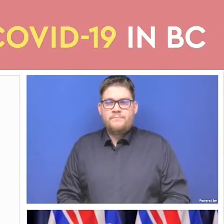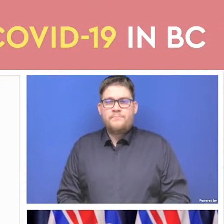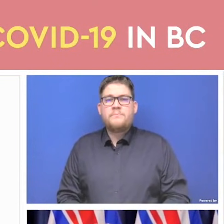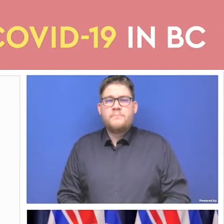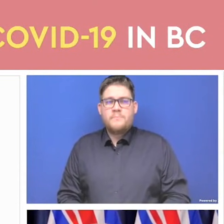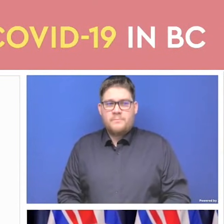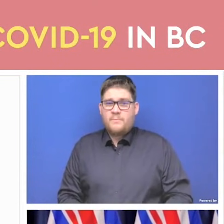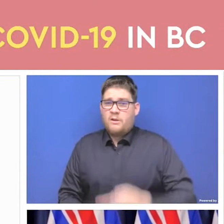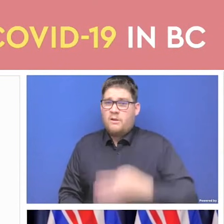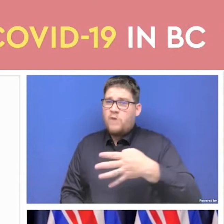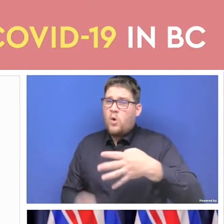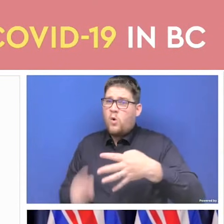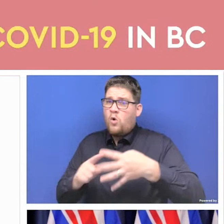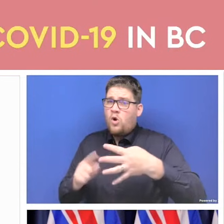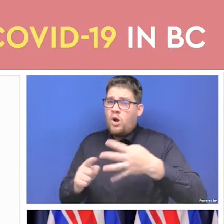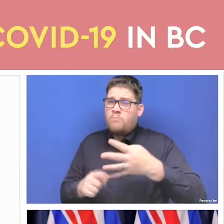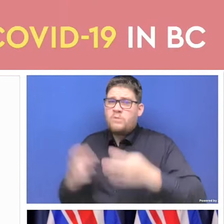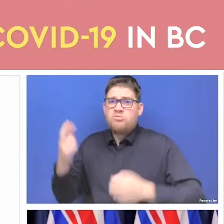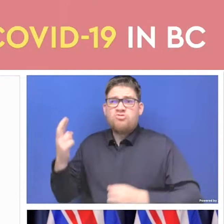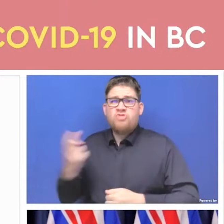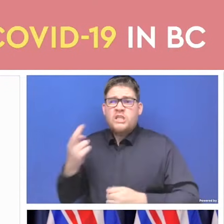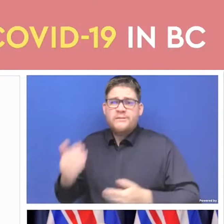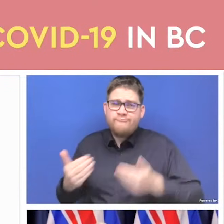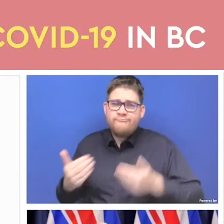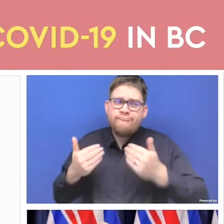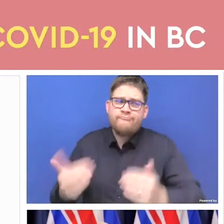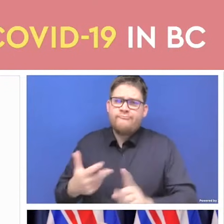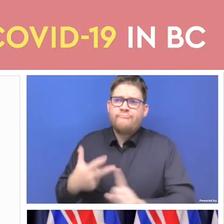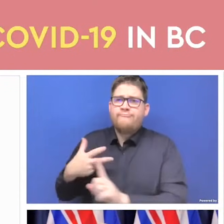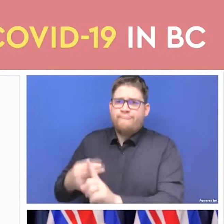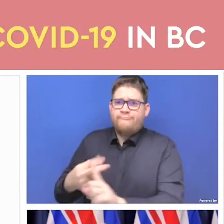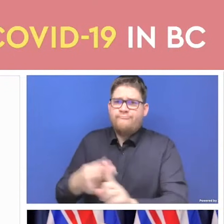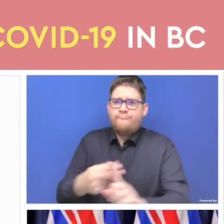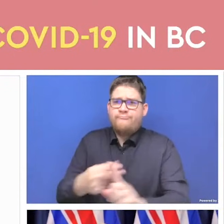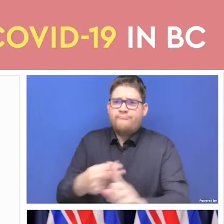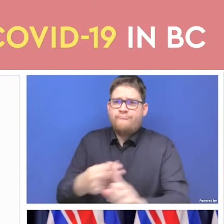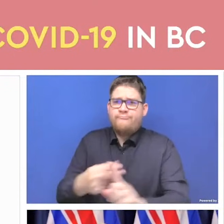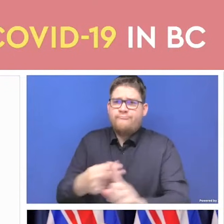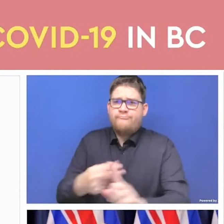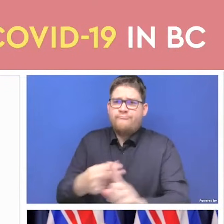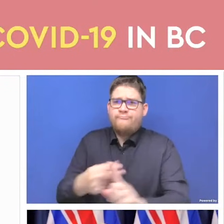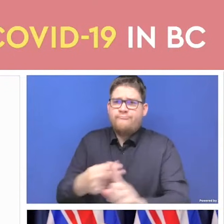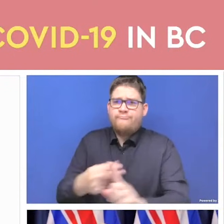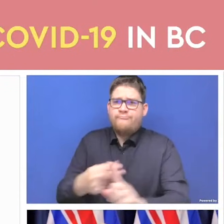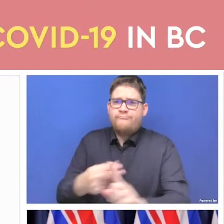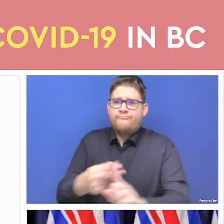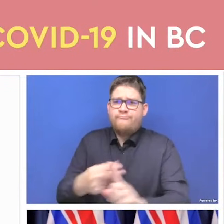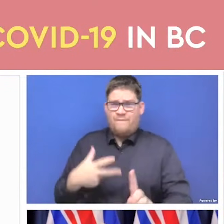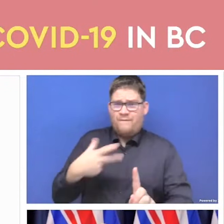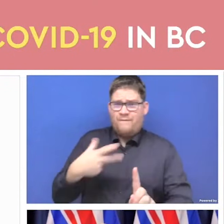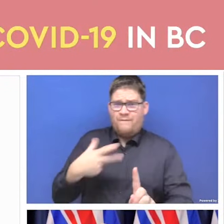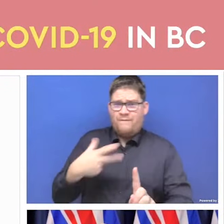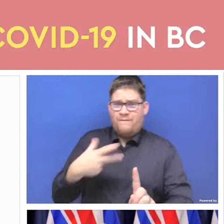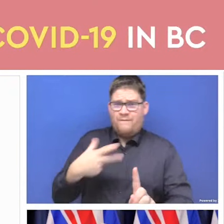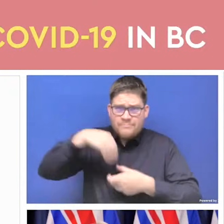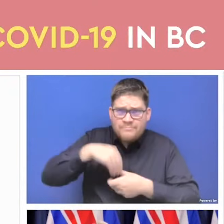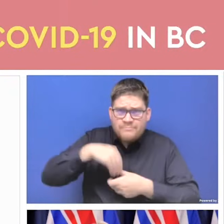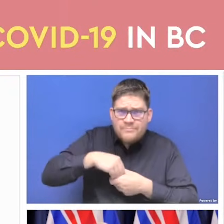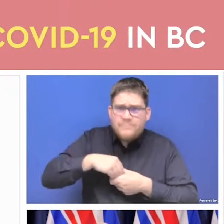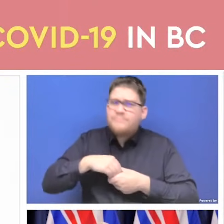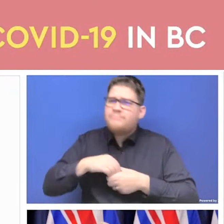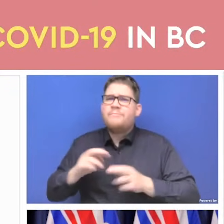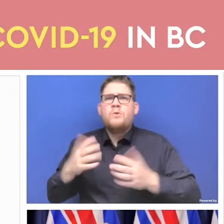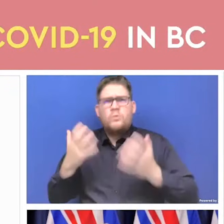start this now. We know that that this vaccine is very highly effective, and that most of us are having good, strong protection